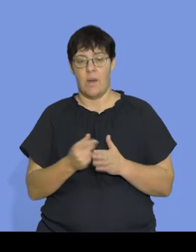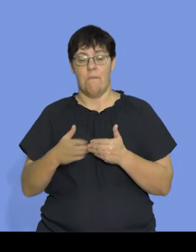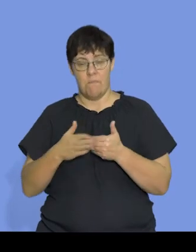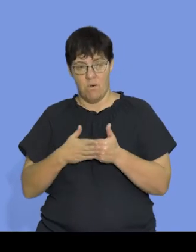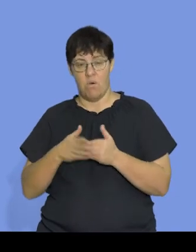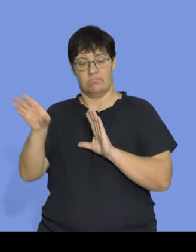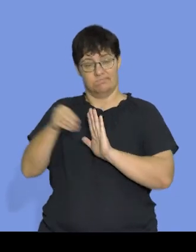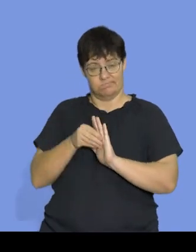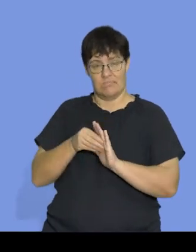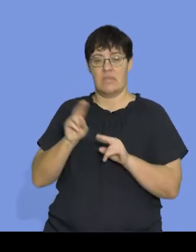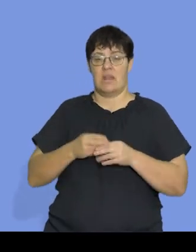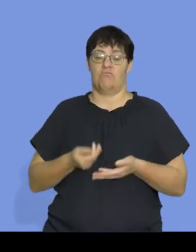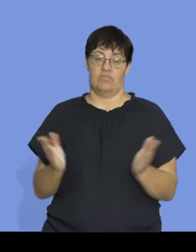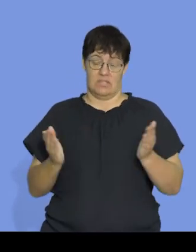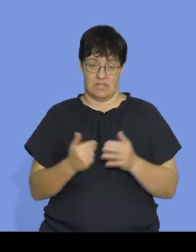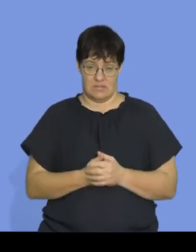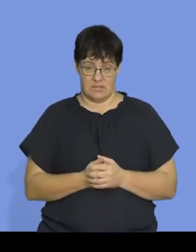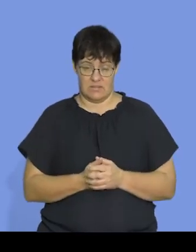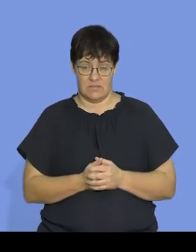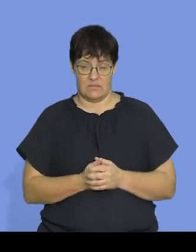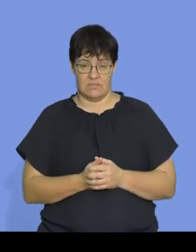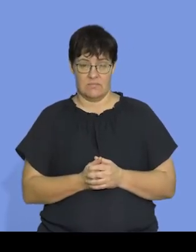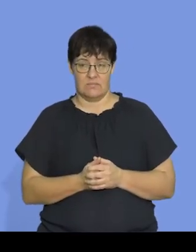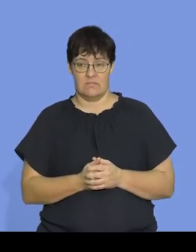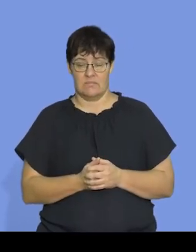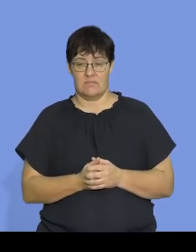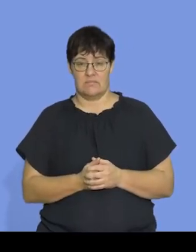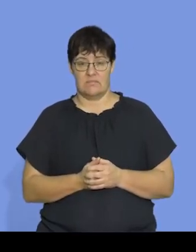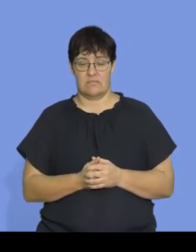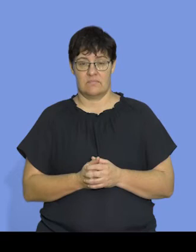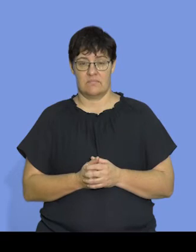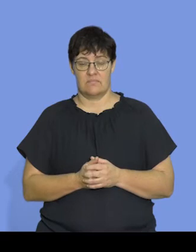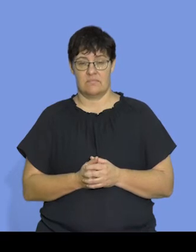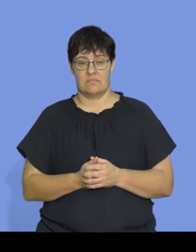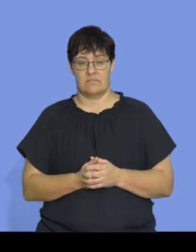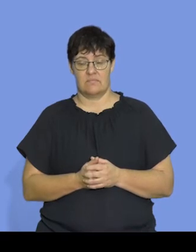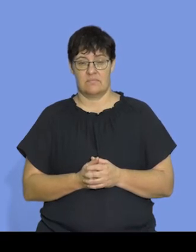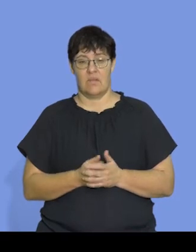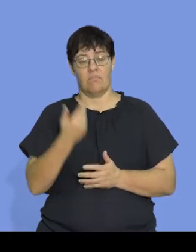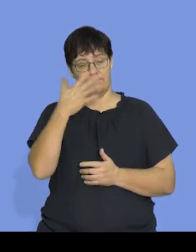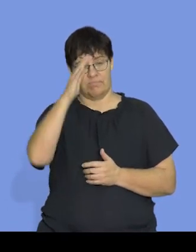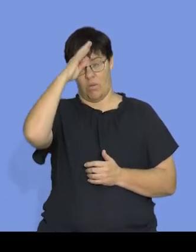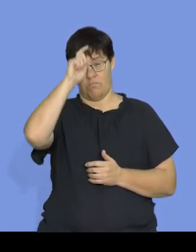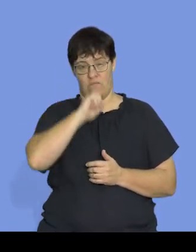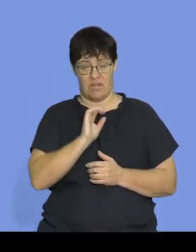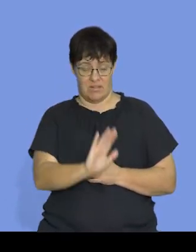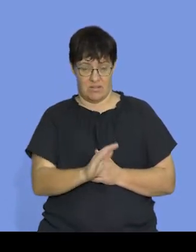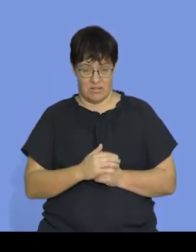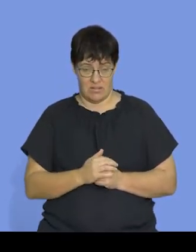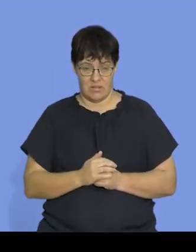what is released, okay? Right, and then that's the, the profile. And then when it comes to